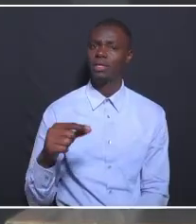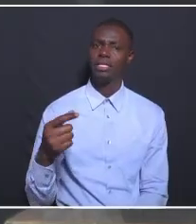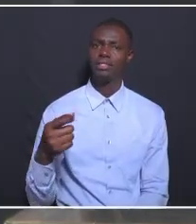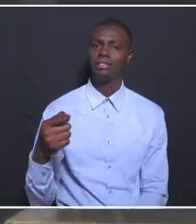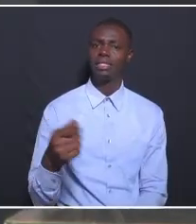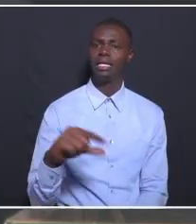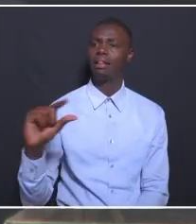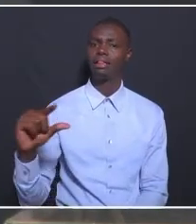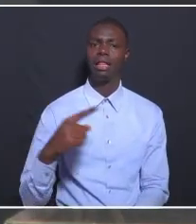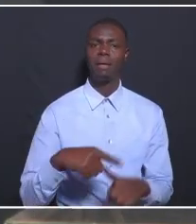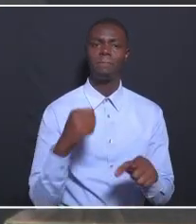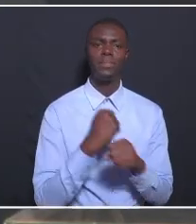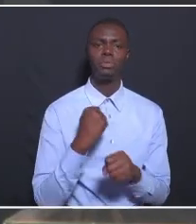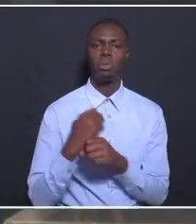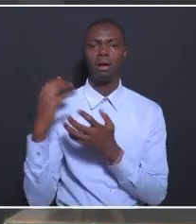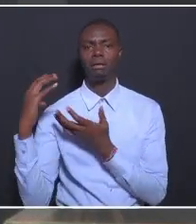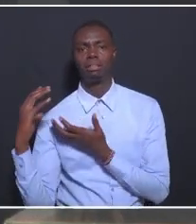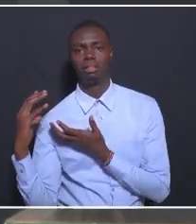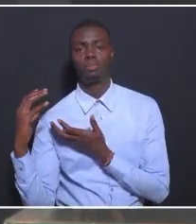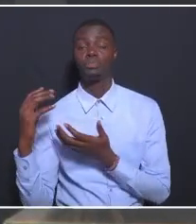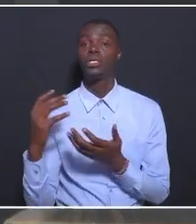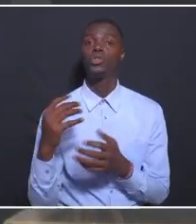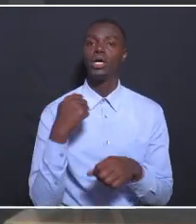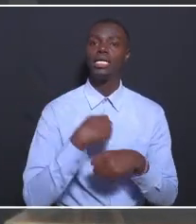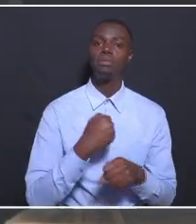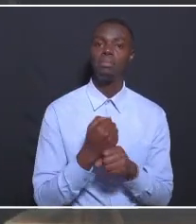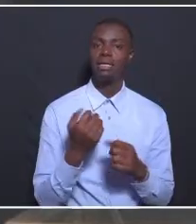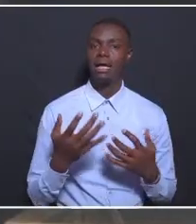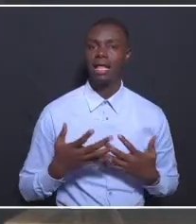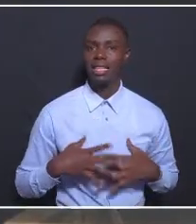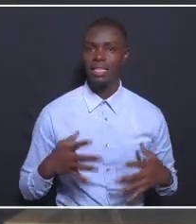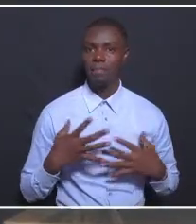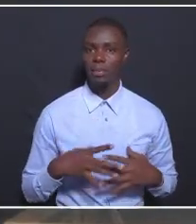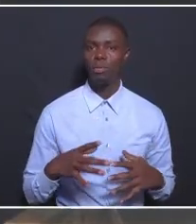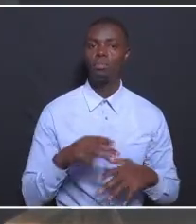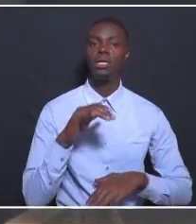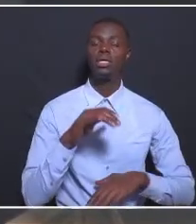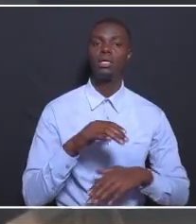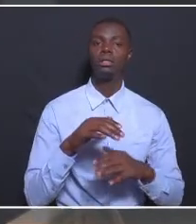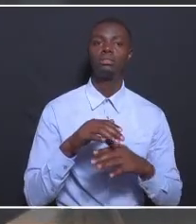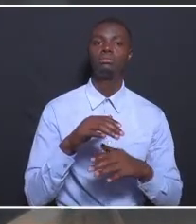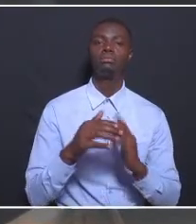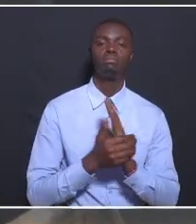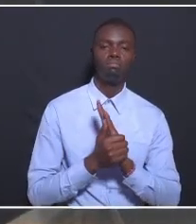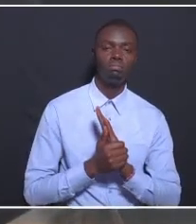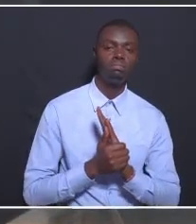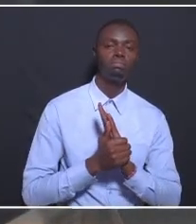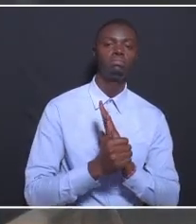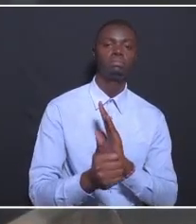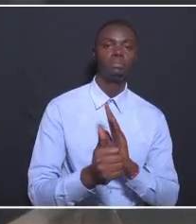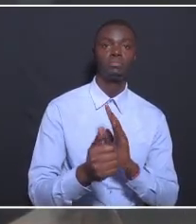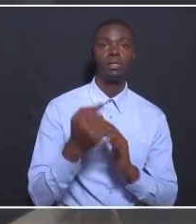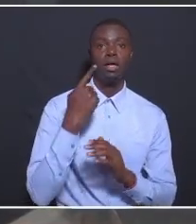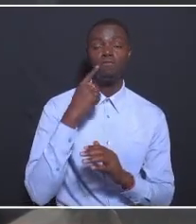thing. But it actually made the people be really good at what they do. So for example,